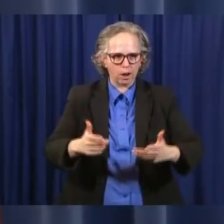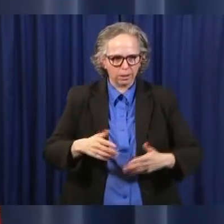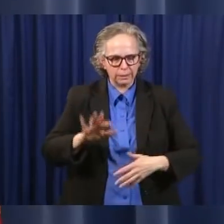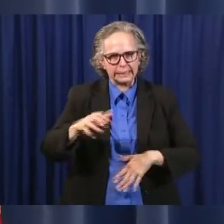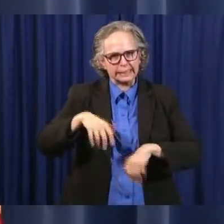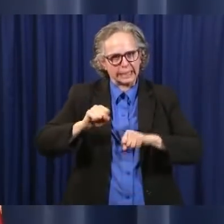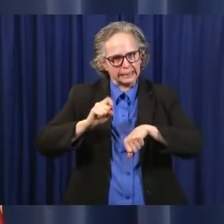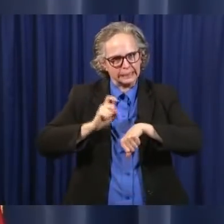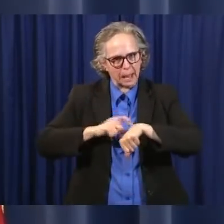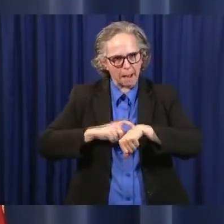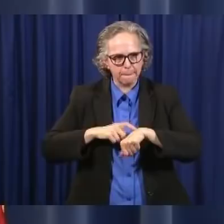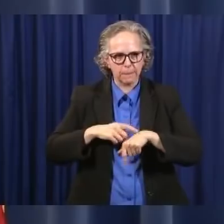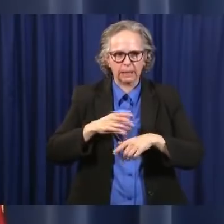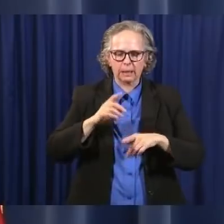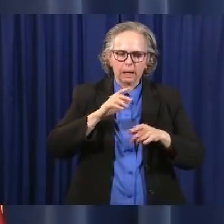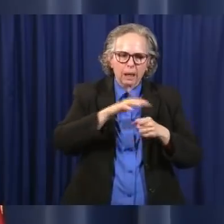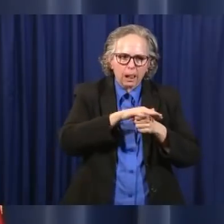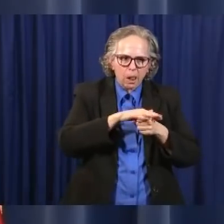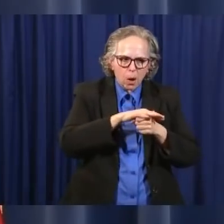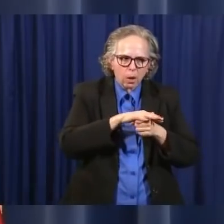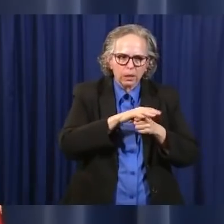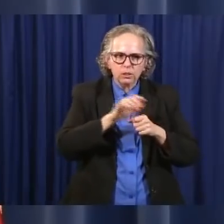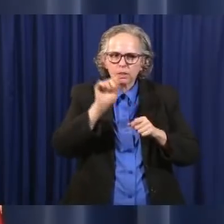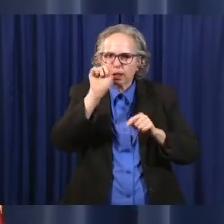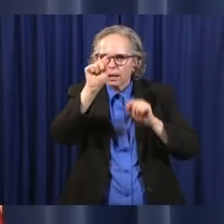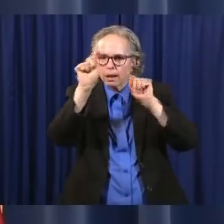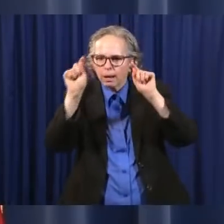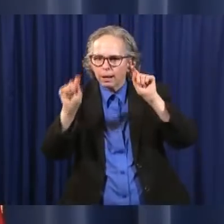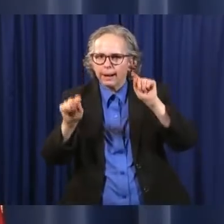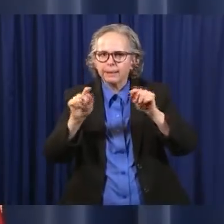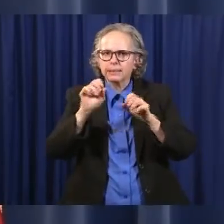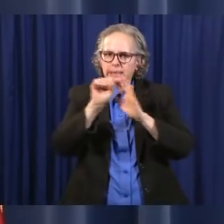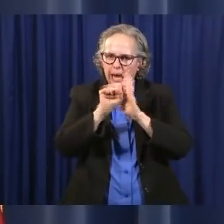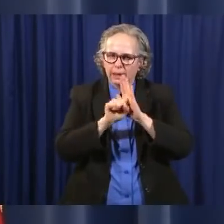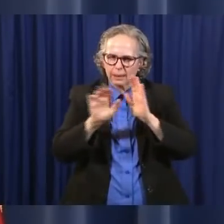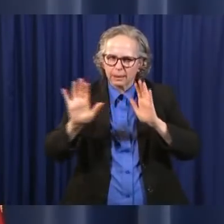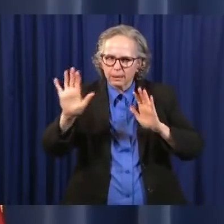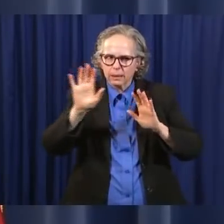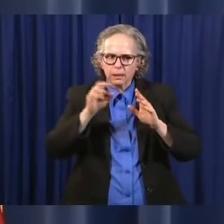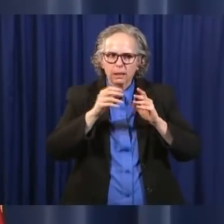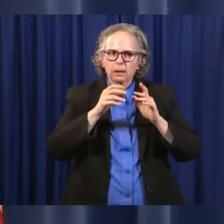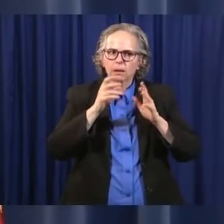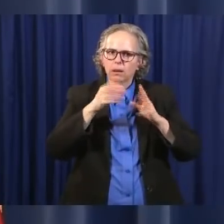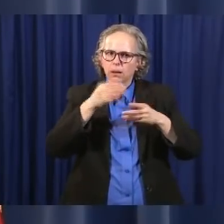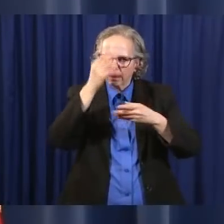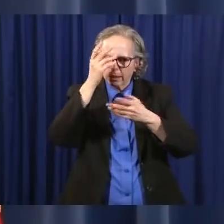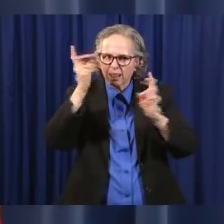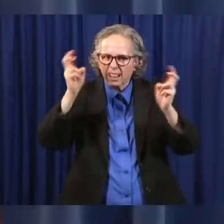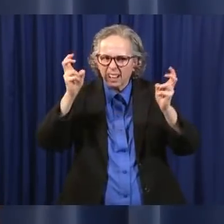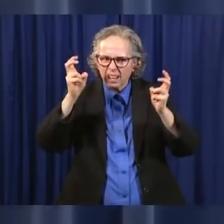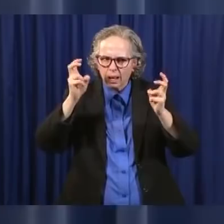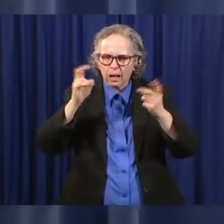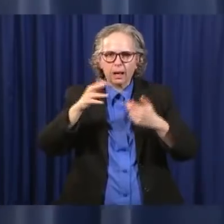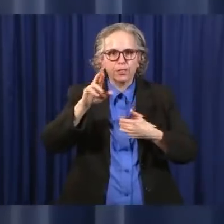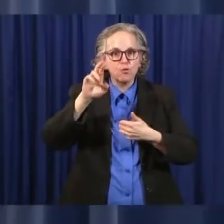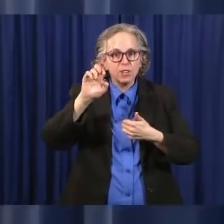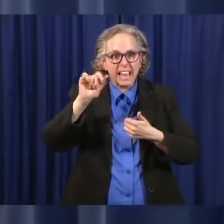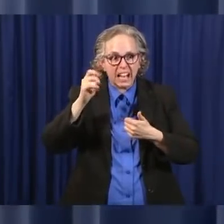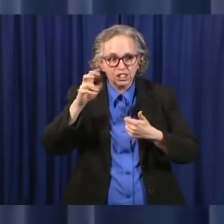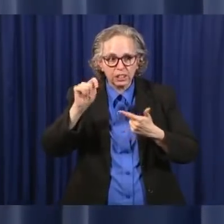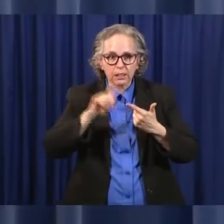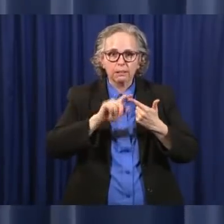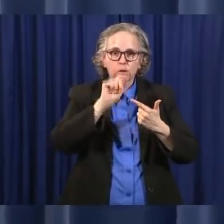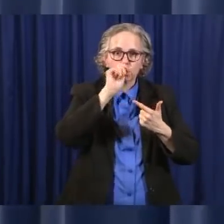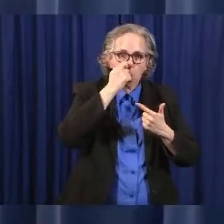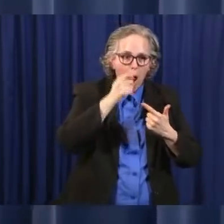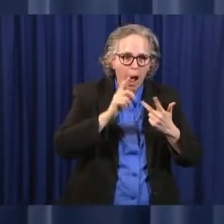of locations in the state of Ohio that are doing this. We're getting the reagent to them. We're getting the swabs to not only those locations, but